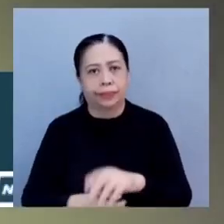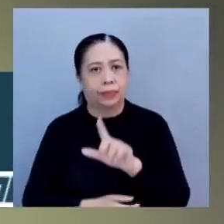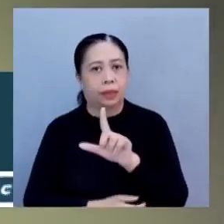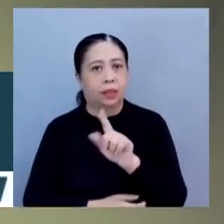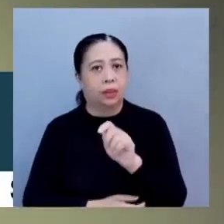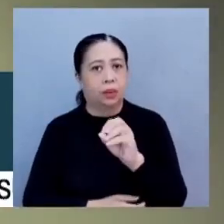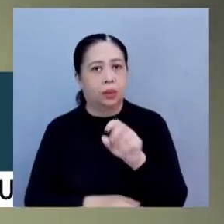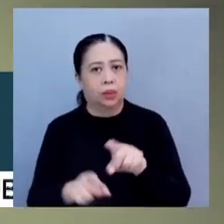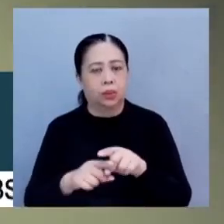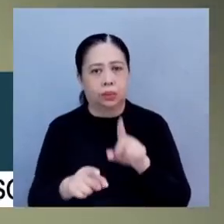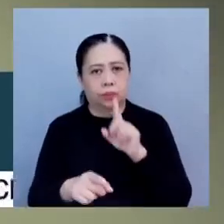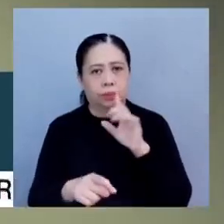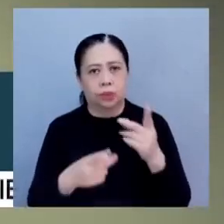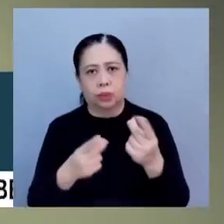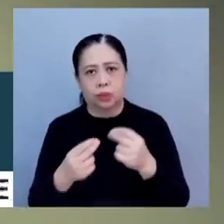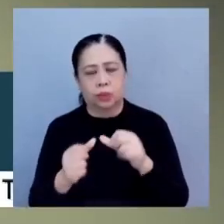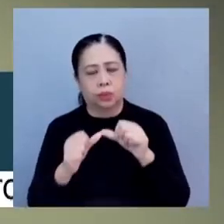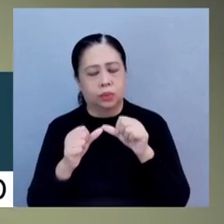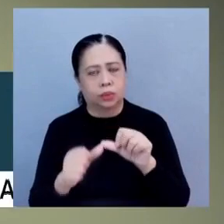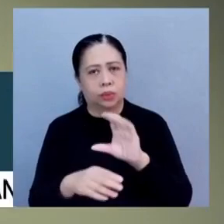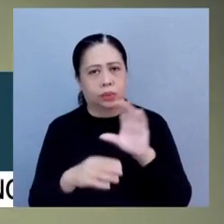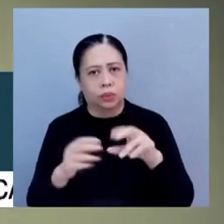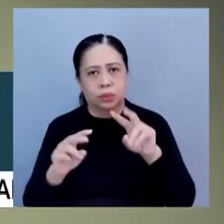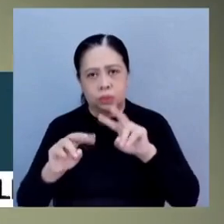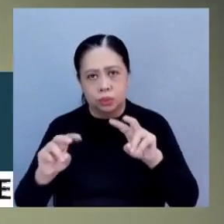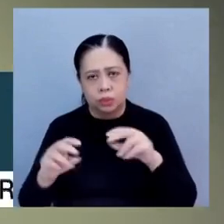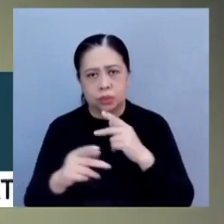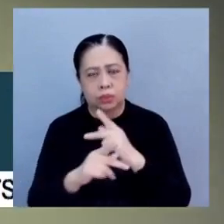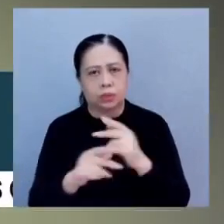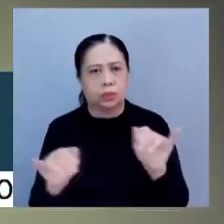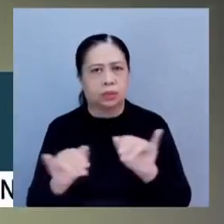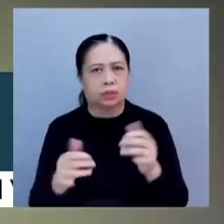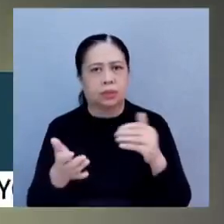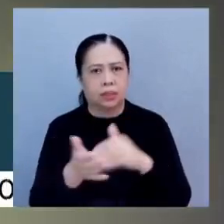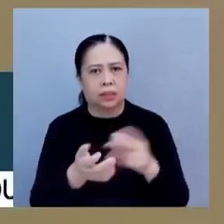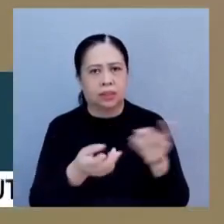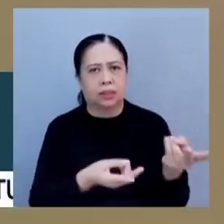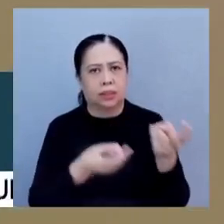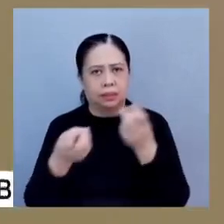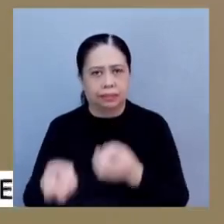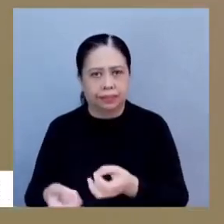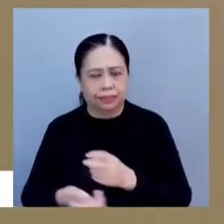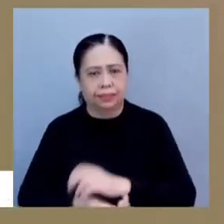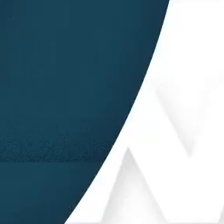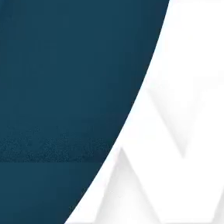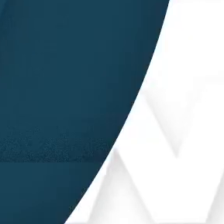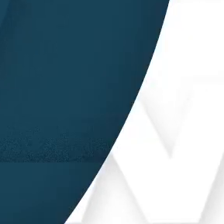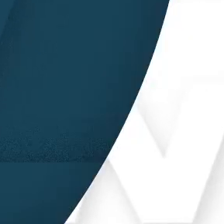also vows to conduct a thorough probe to prevent similar road accidents from happening.